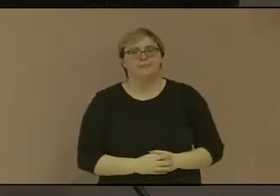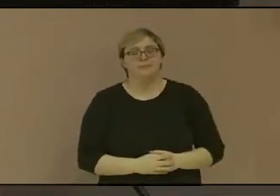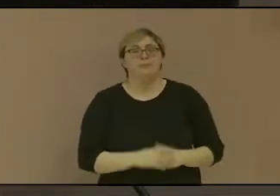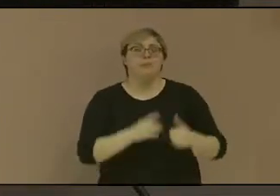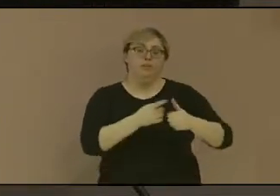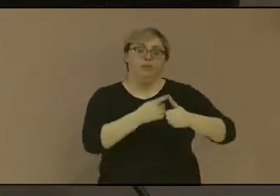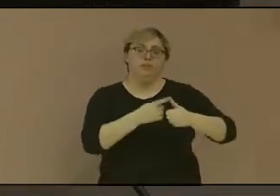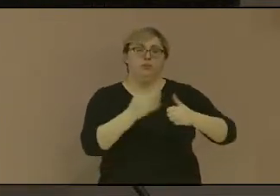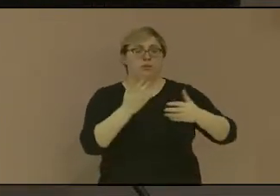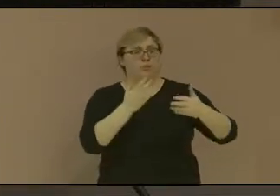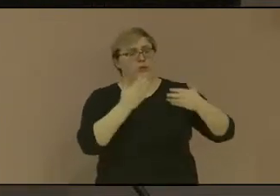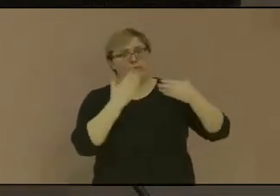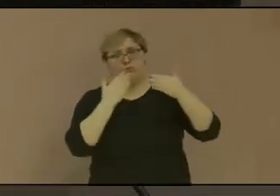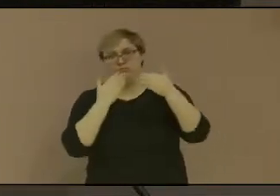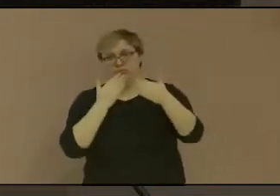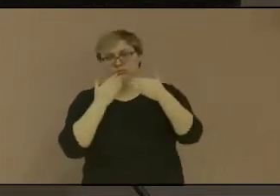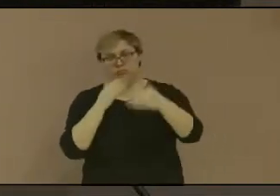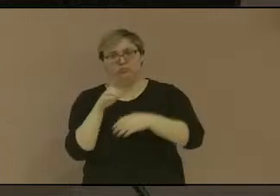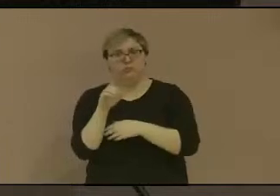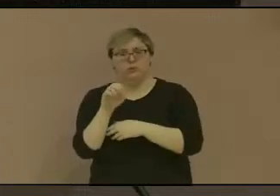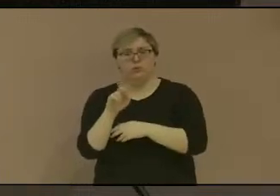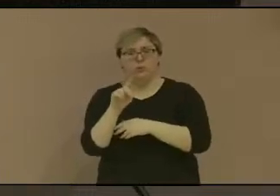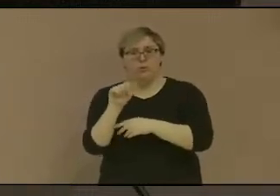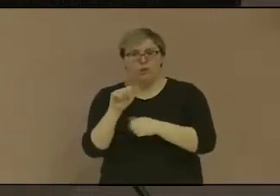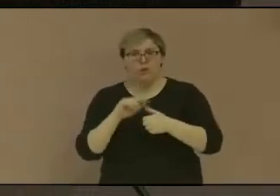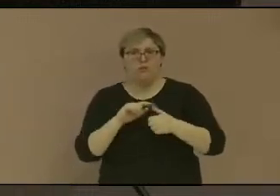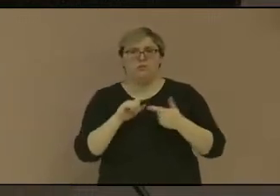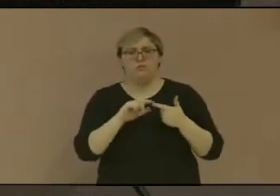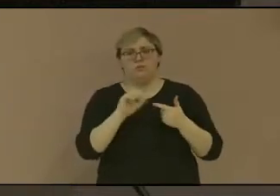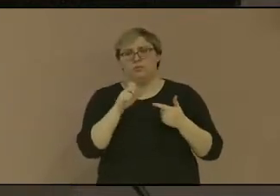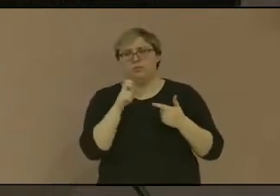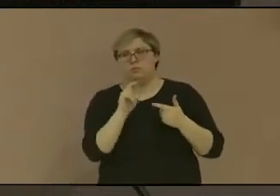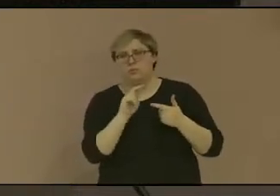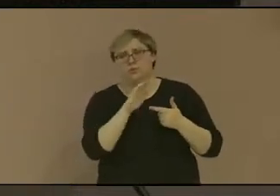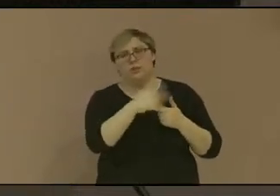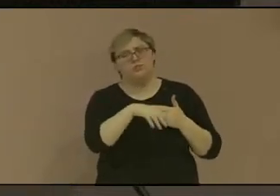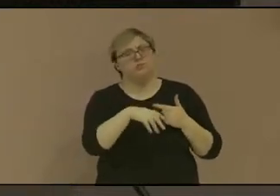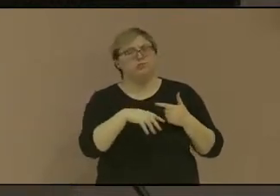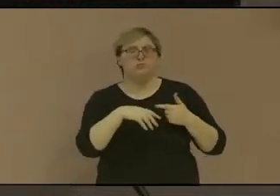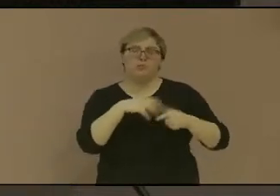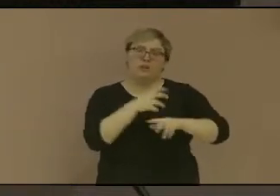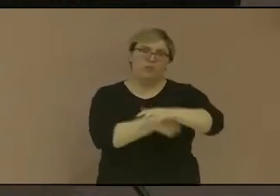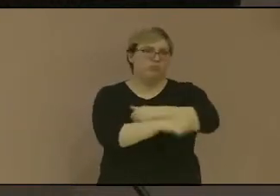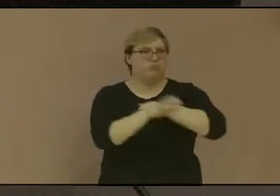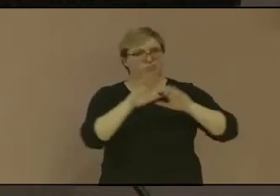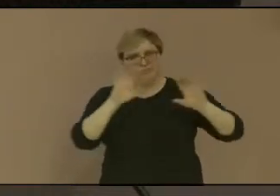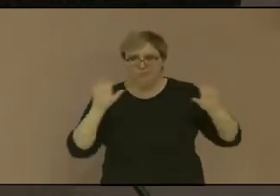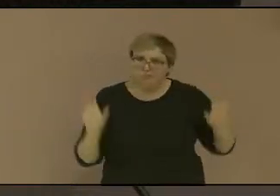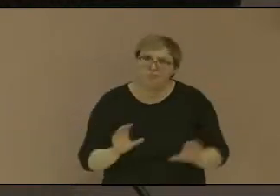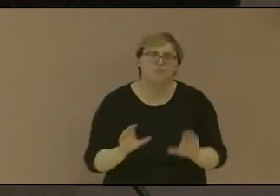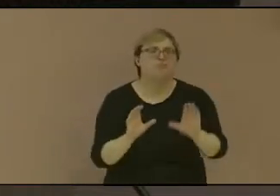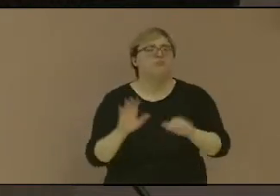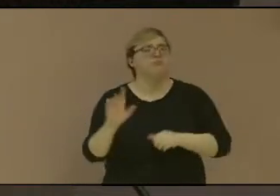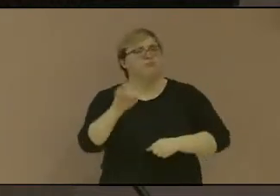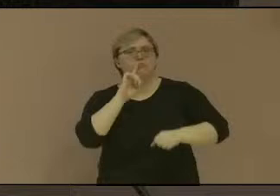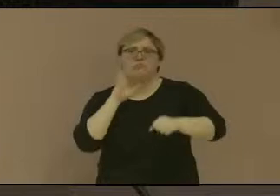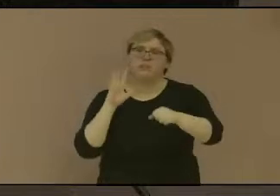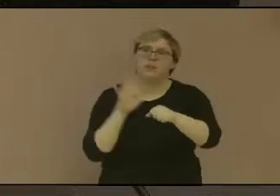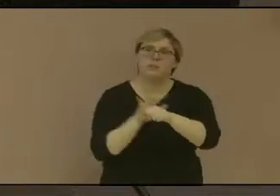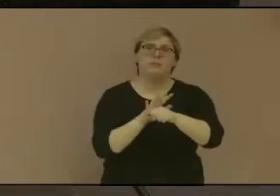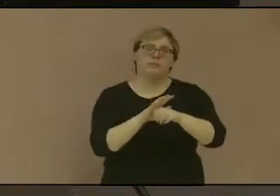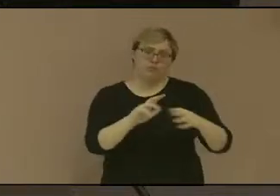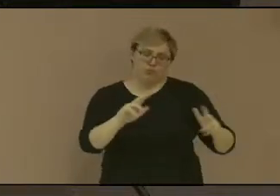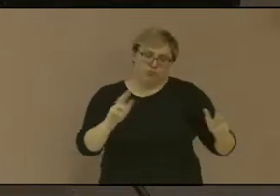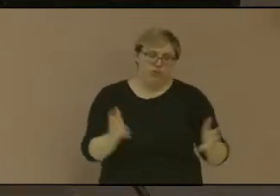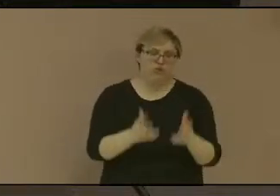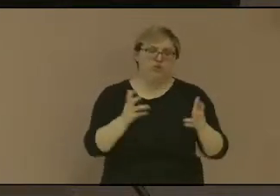gratitude to Dorota and Susan for their dedication to this series. Their commitment to fostering these critical